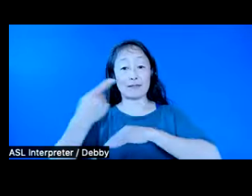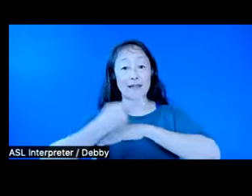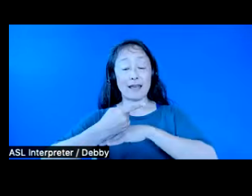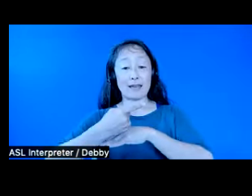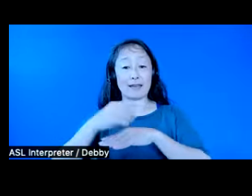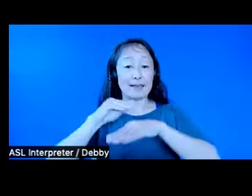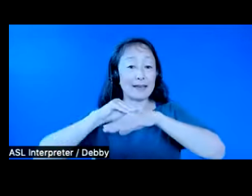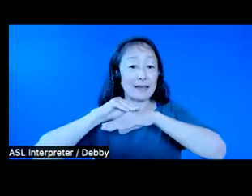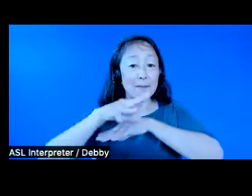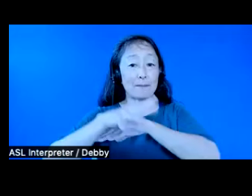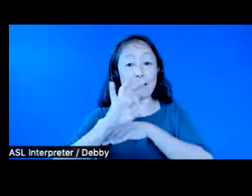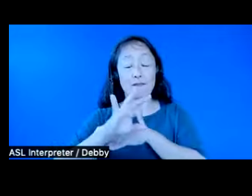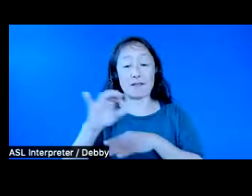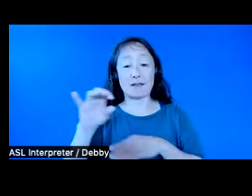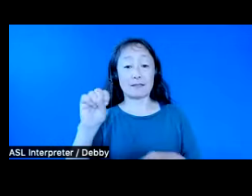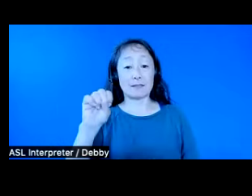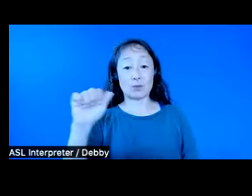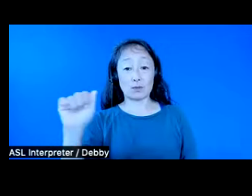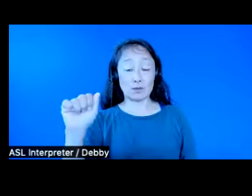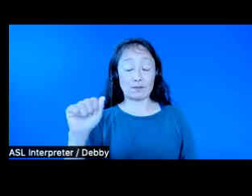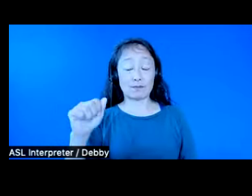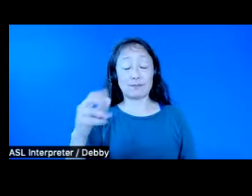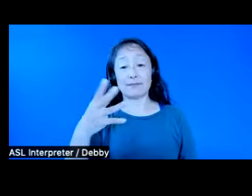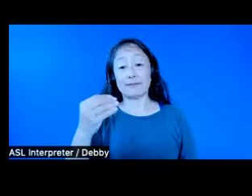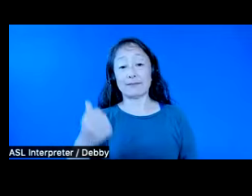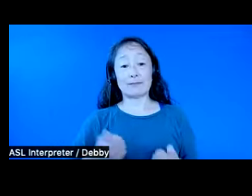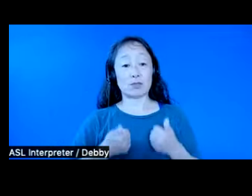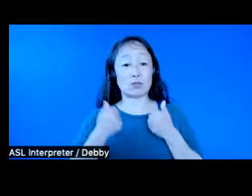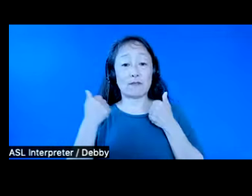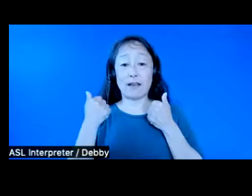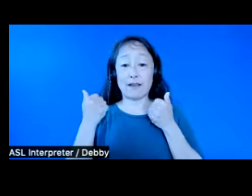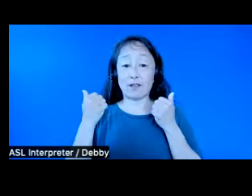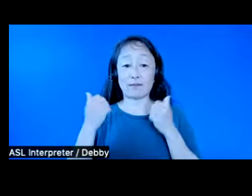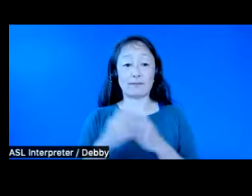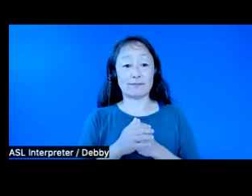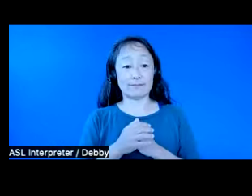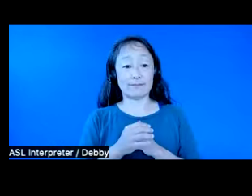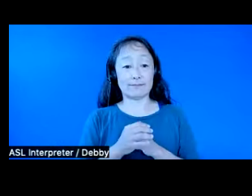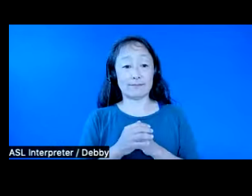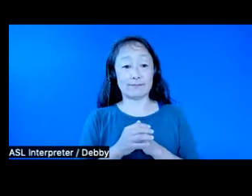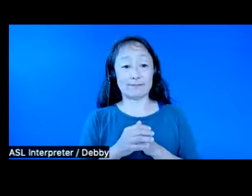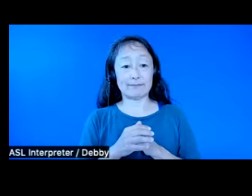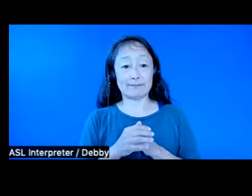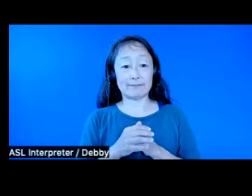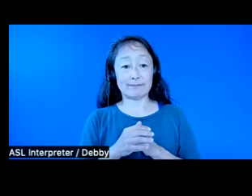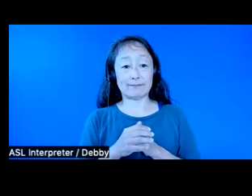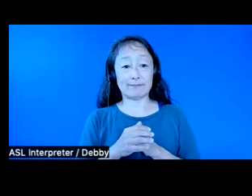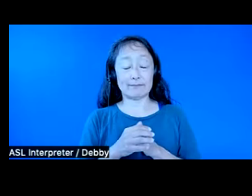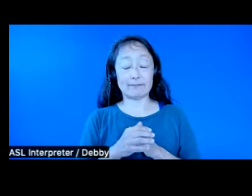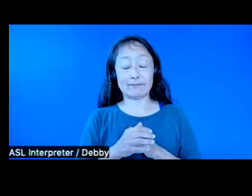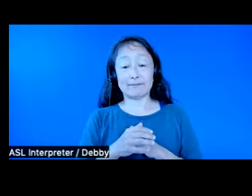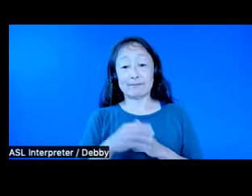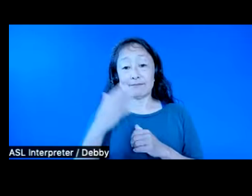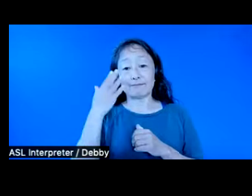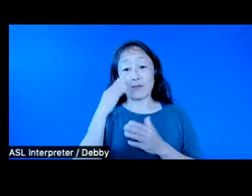sexual assault and survival. And, some folks don't, we've learned a lot over